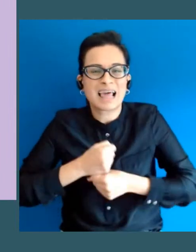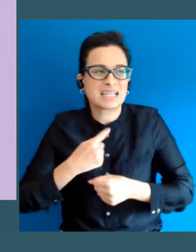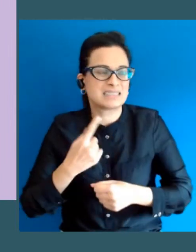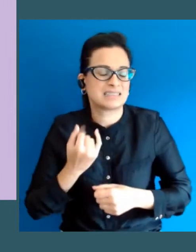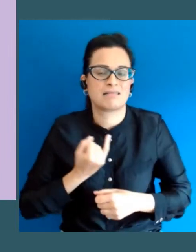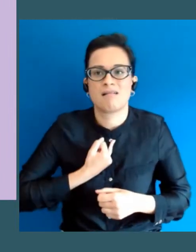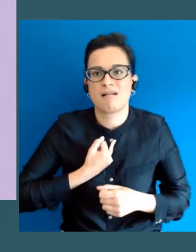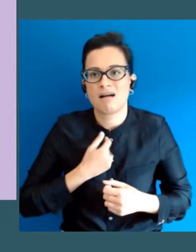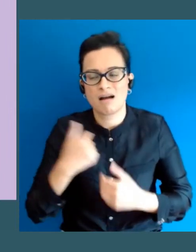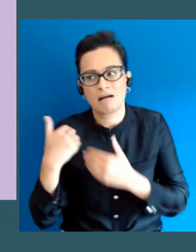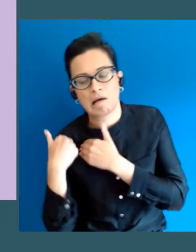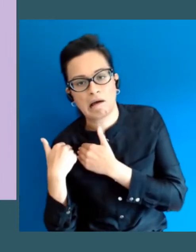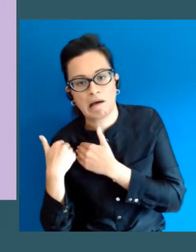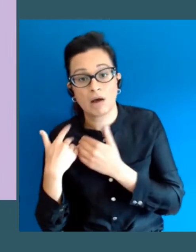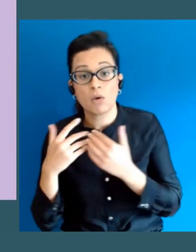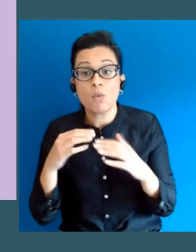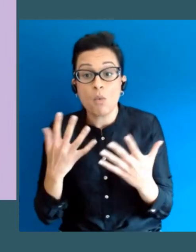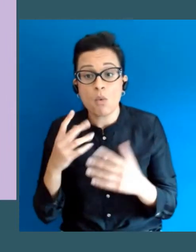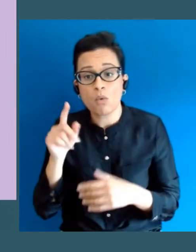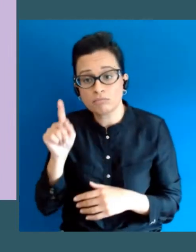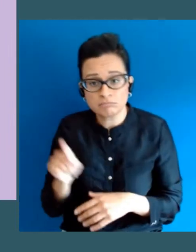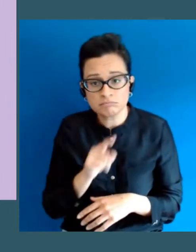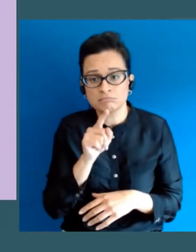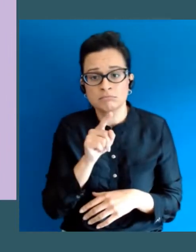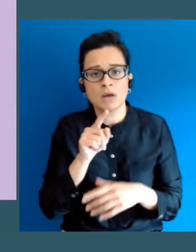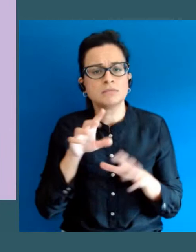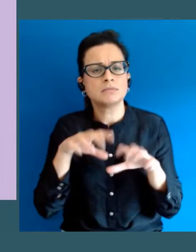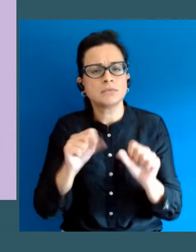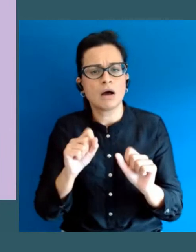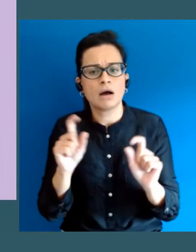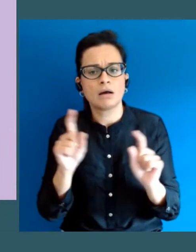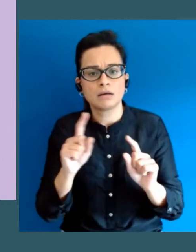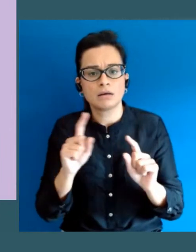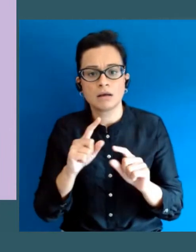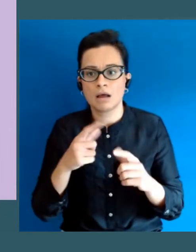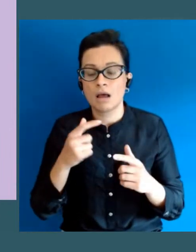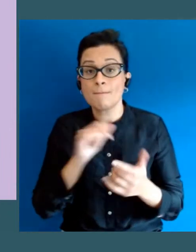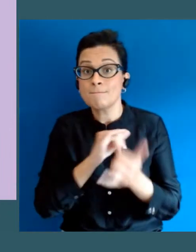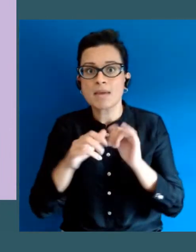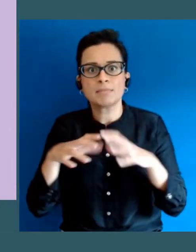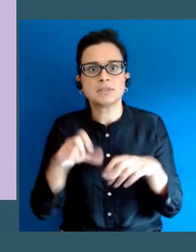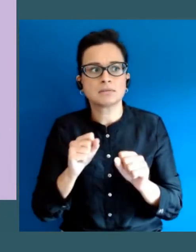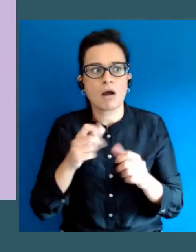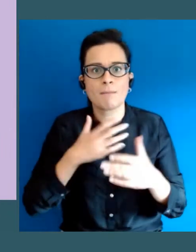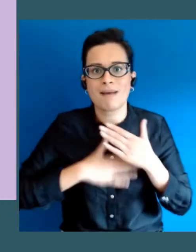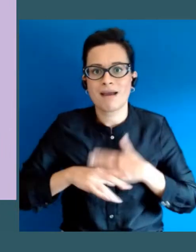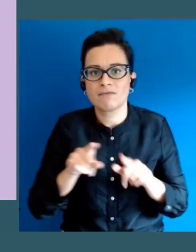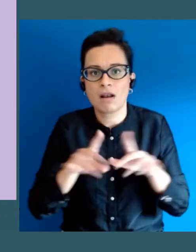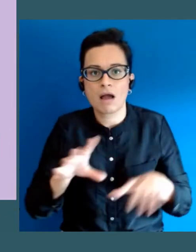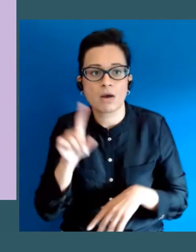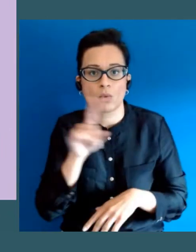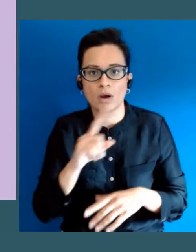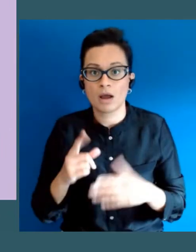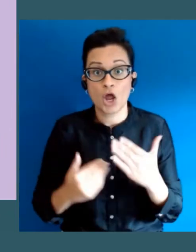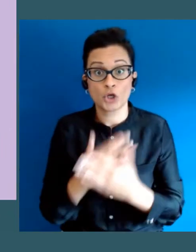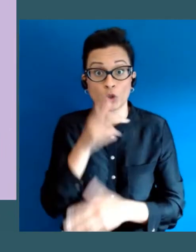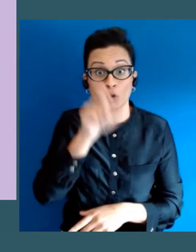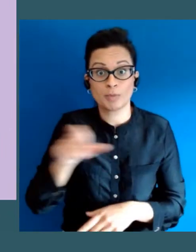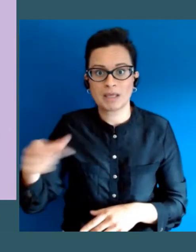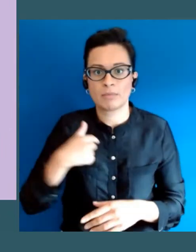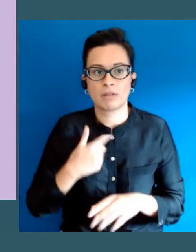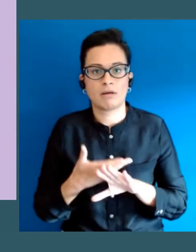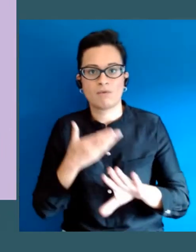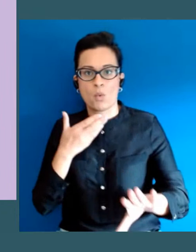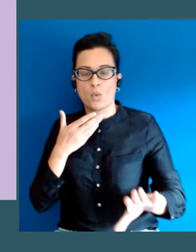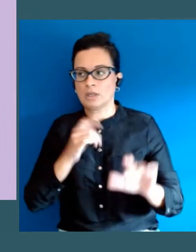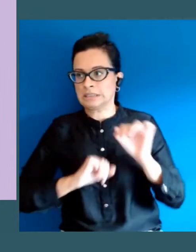And you may also employ some behaviours. So you might avoid new people and new situations, you